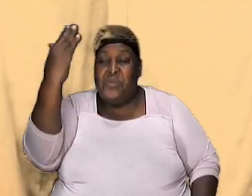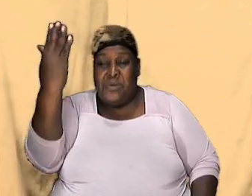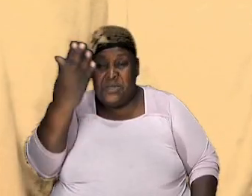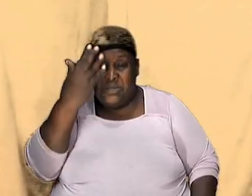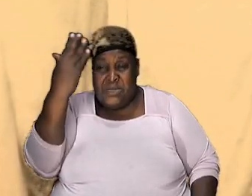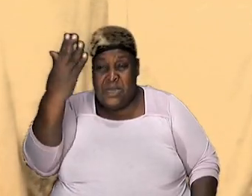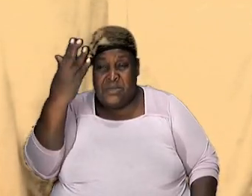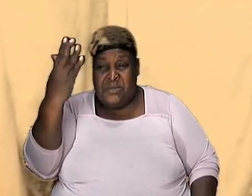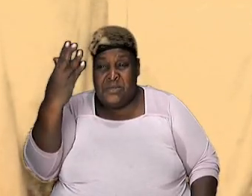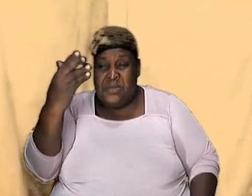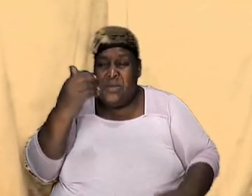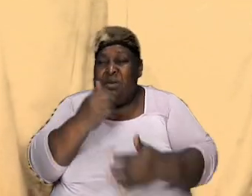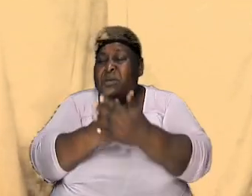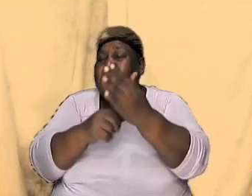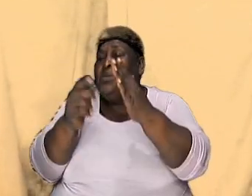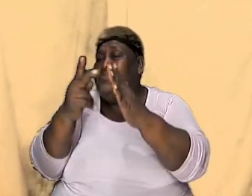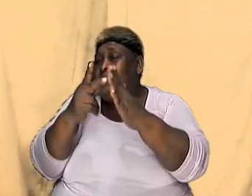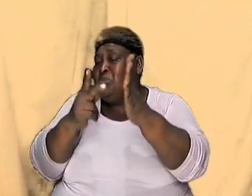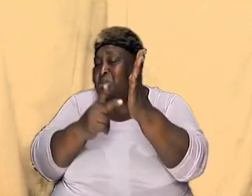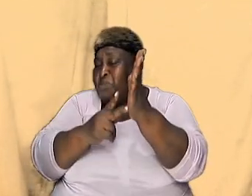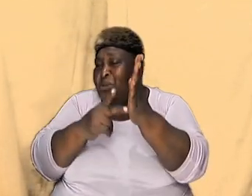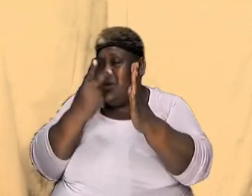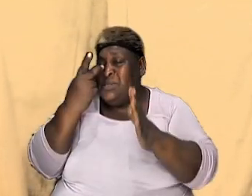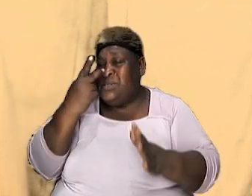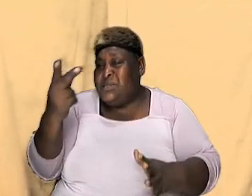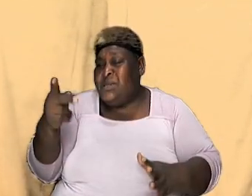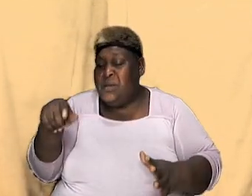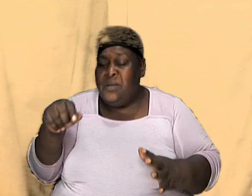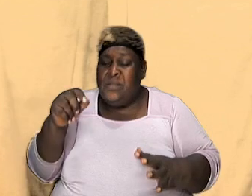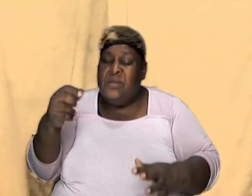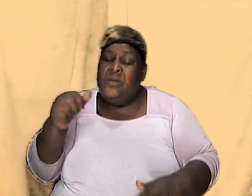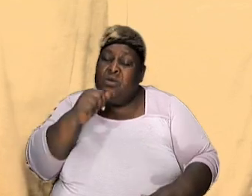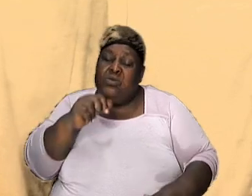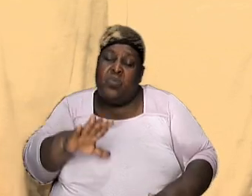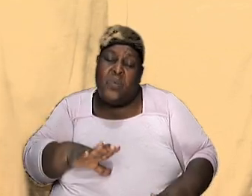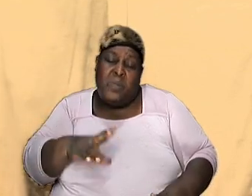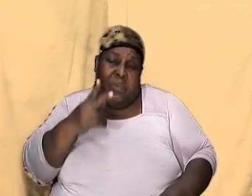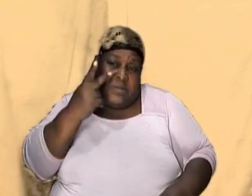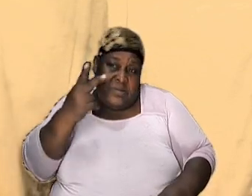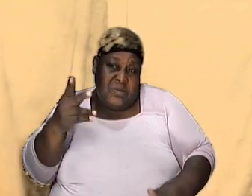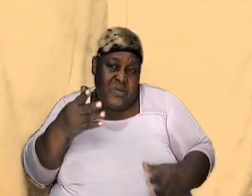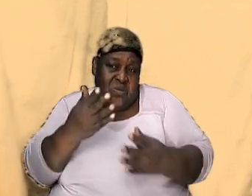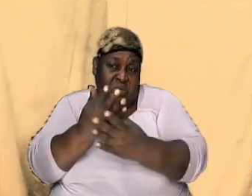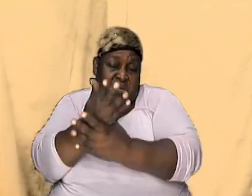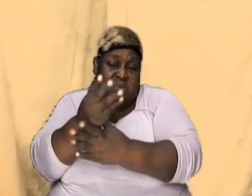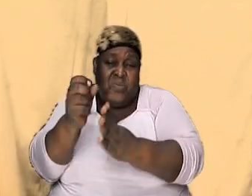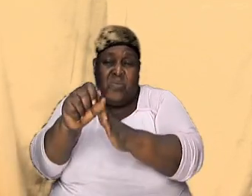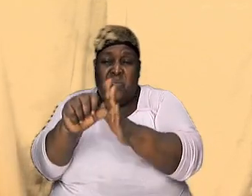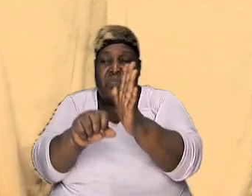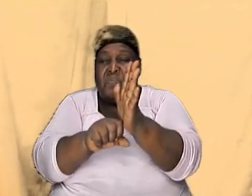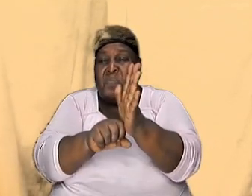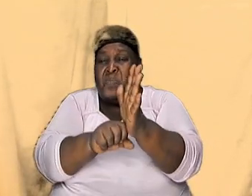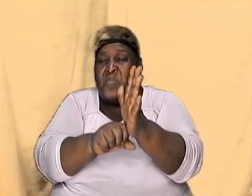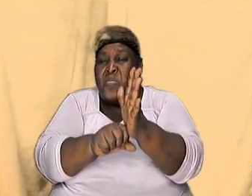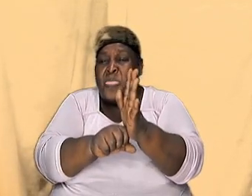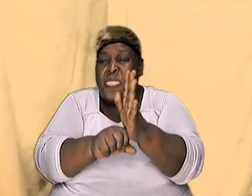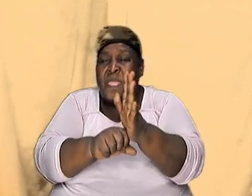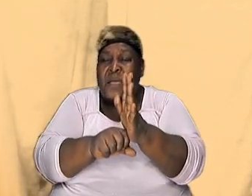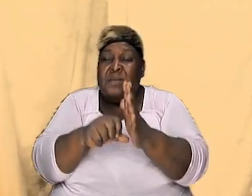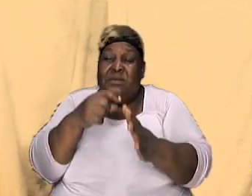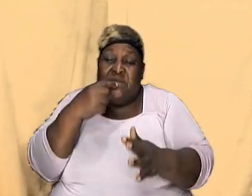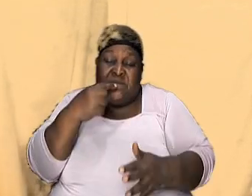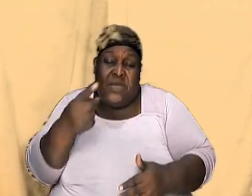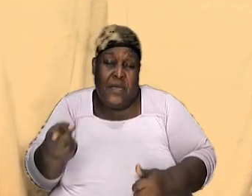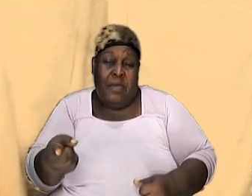certain principles that we saw that this woman did, amen, through the scriptures. For example, the scripture clearly